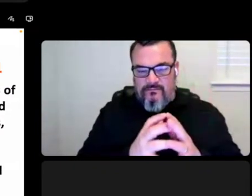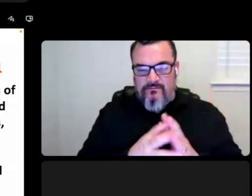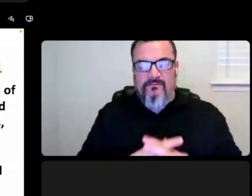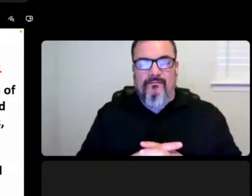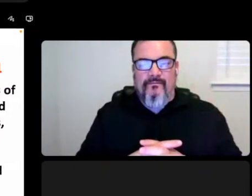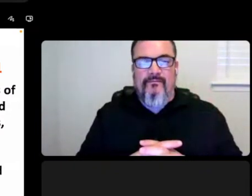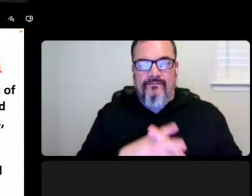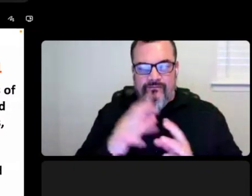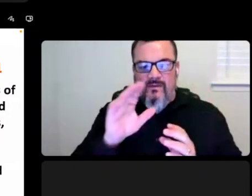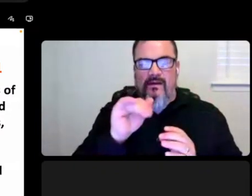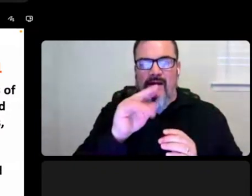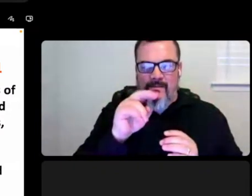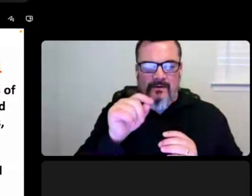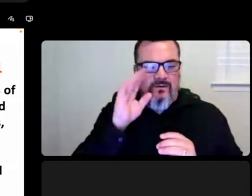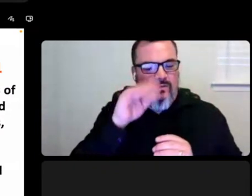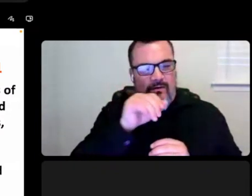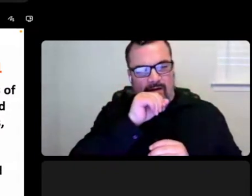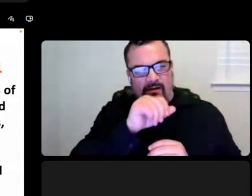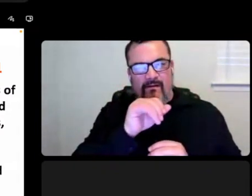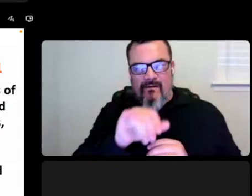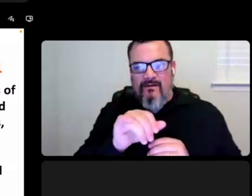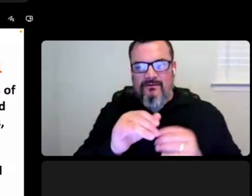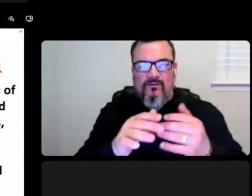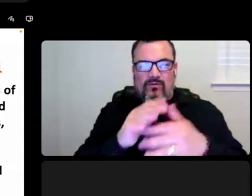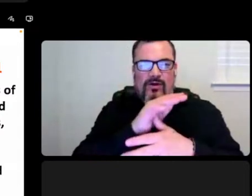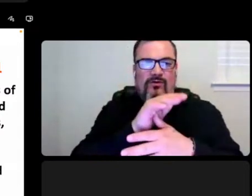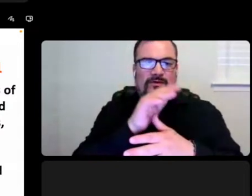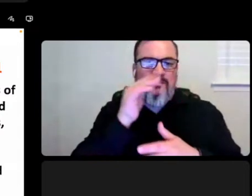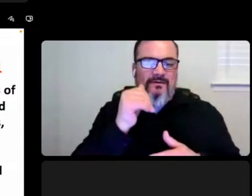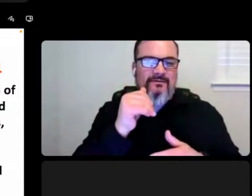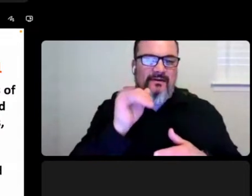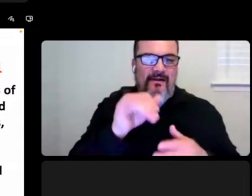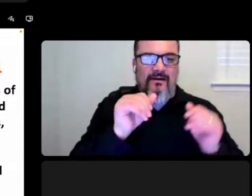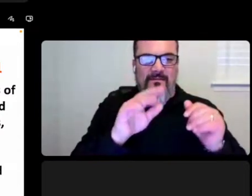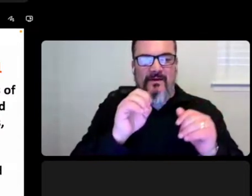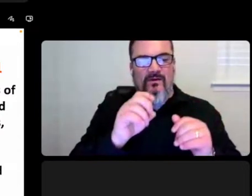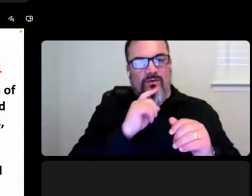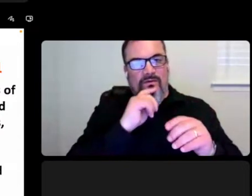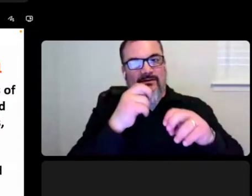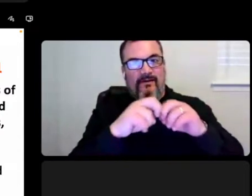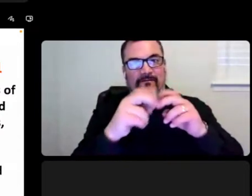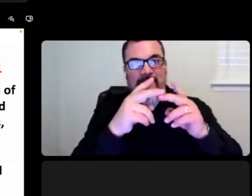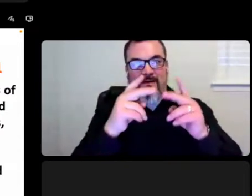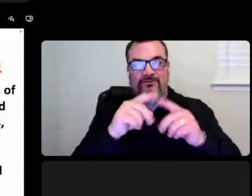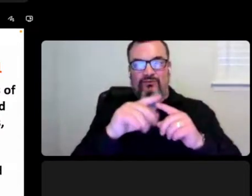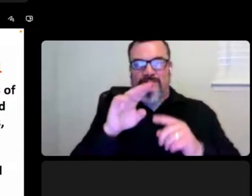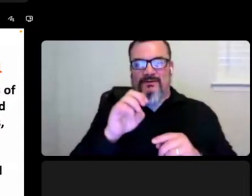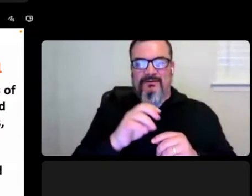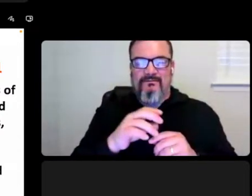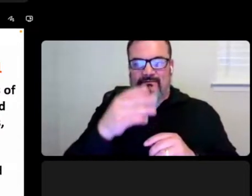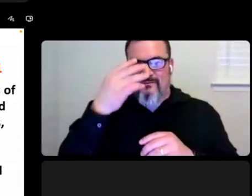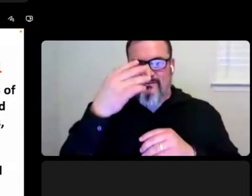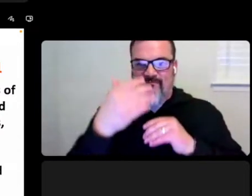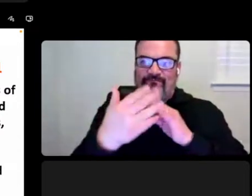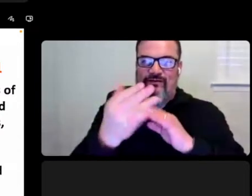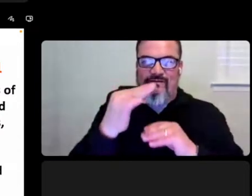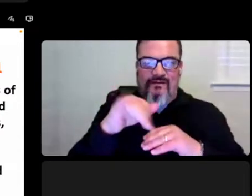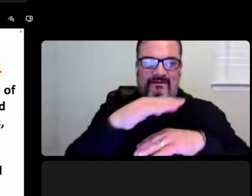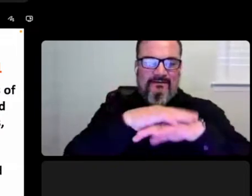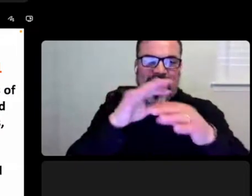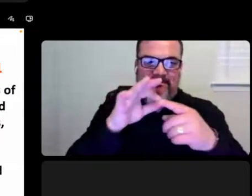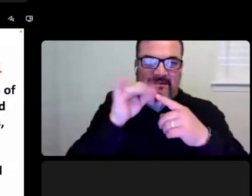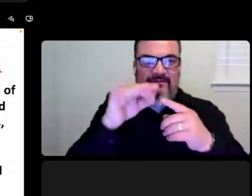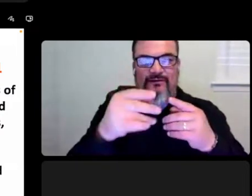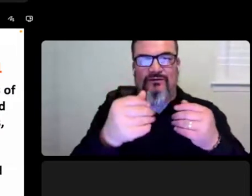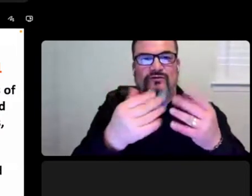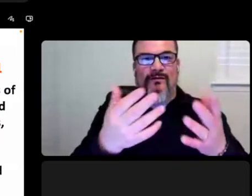Your cabinet will love to hear that that's a priority because that can be a really tough place to be in front of that dais, especially if you're delivering